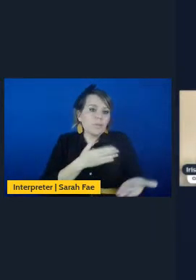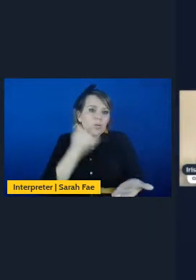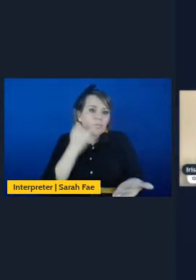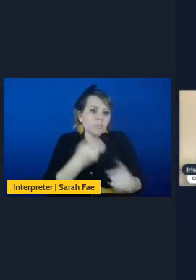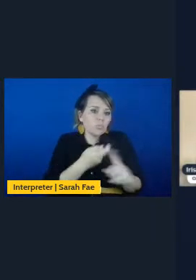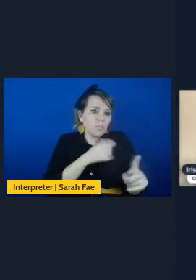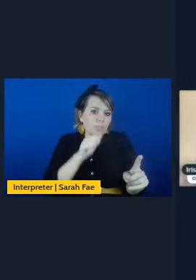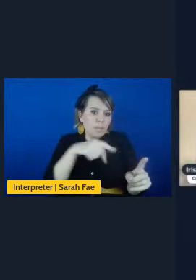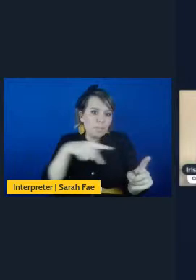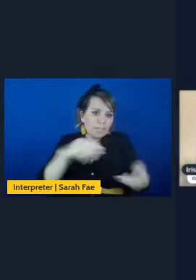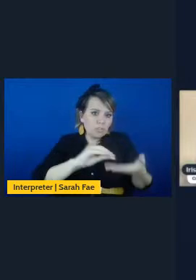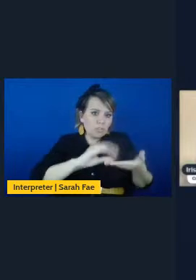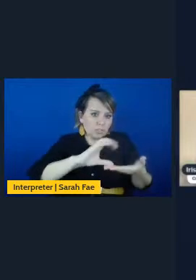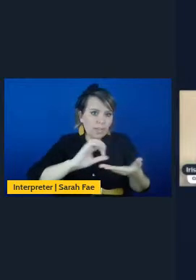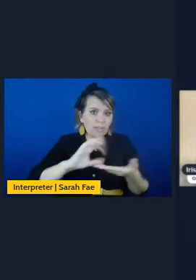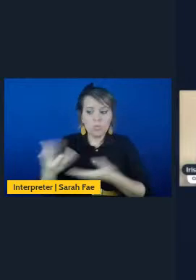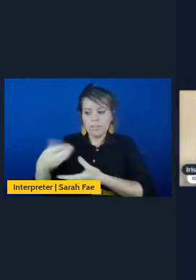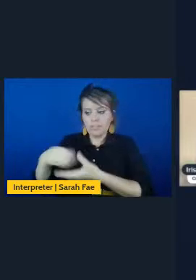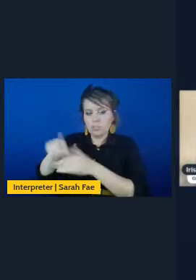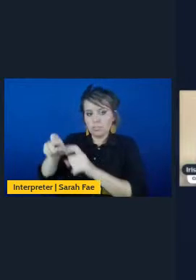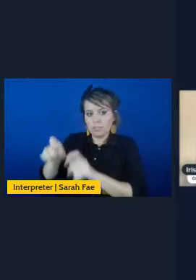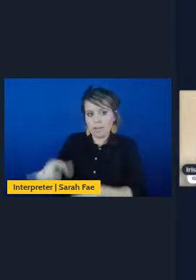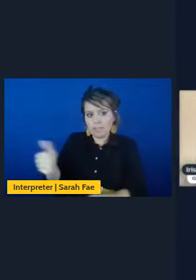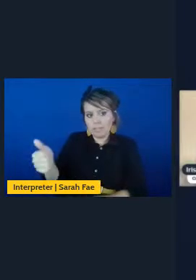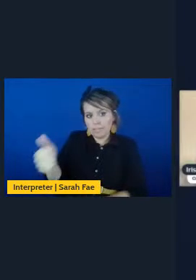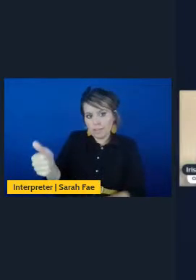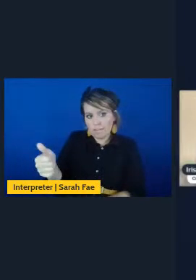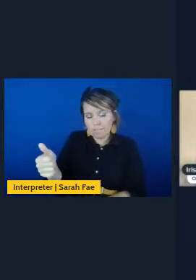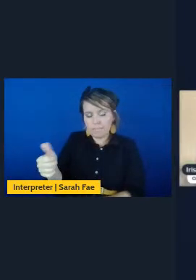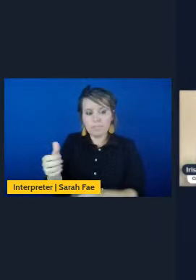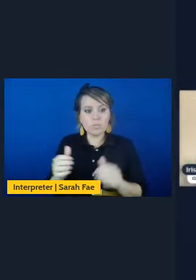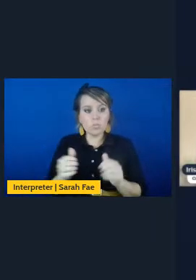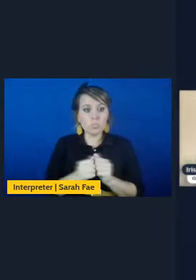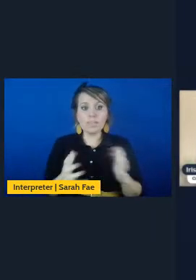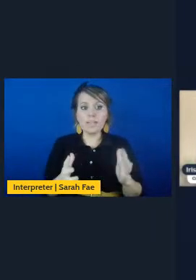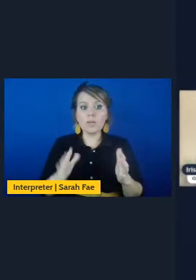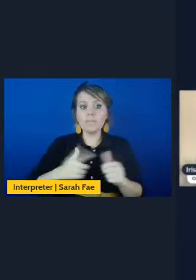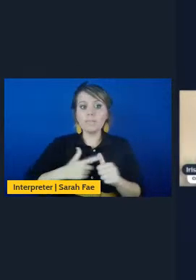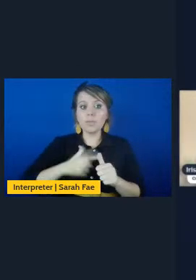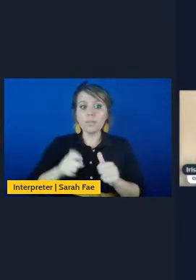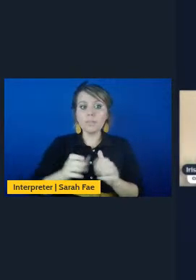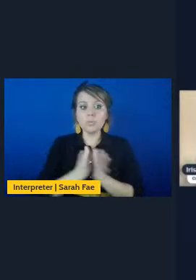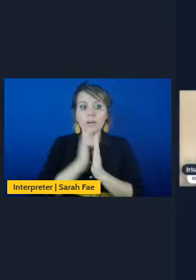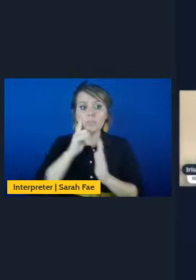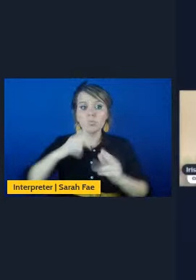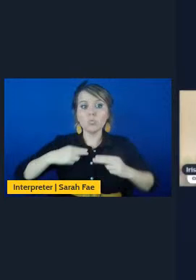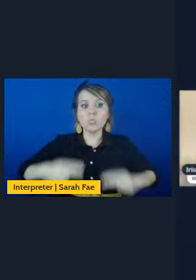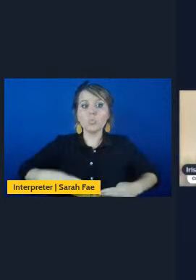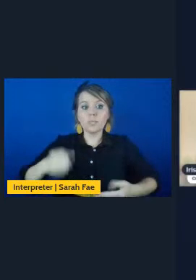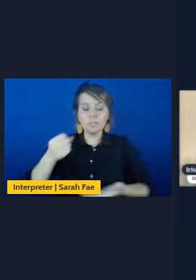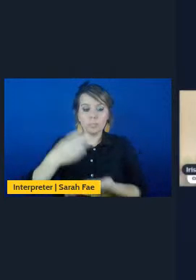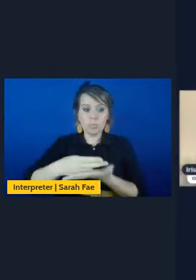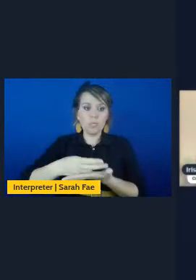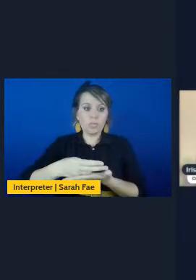application stack or the integration test itself, without asking for human approval.